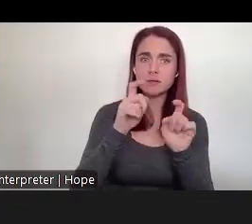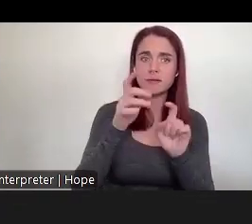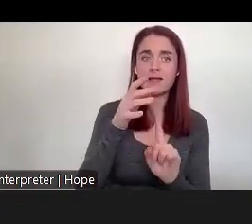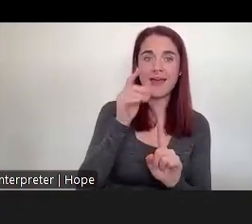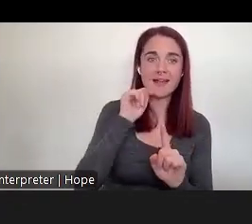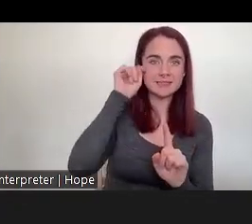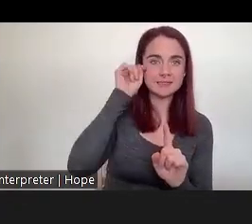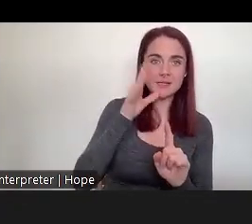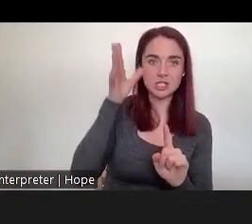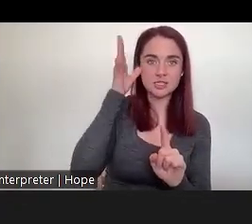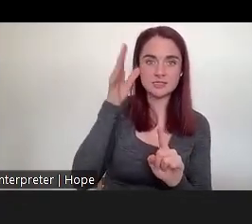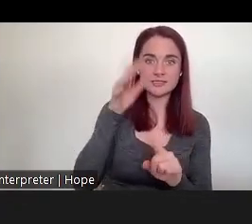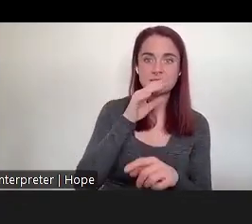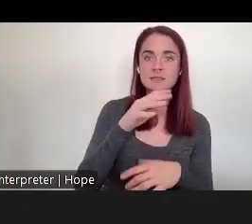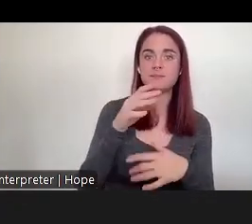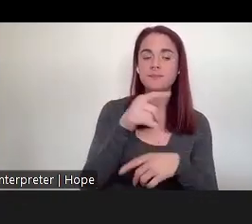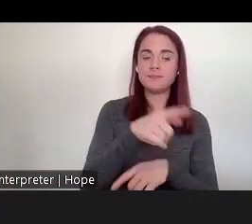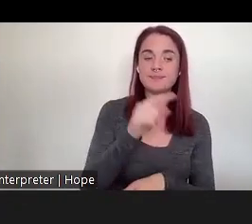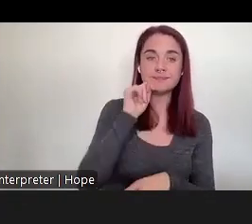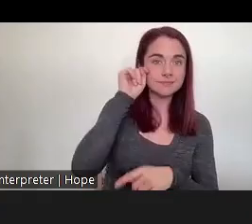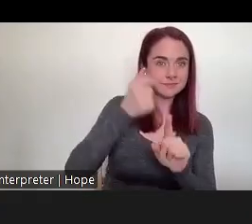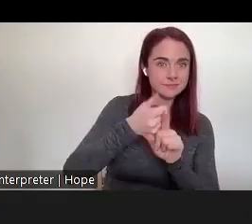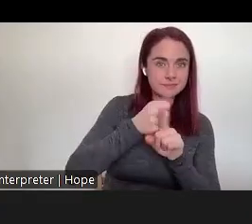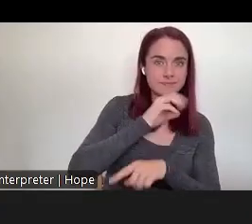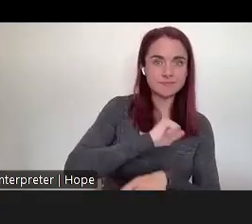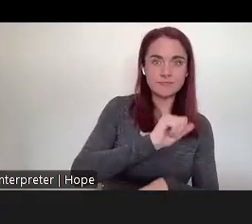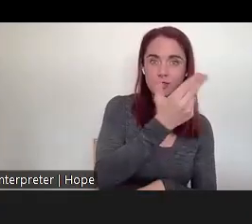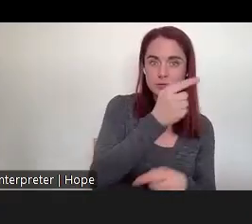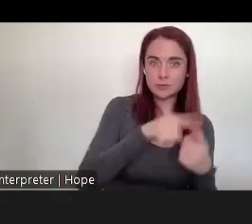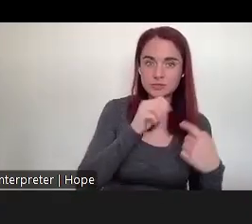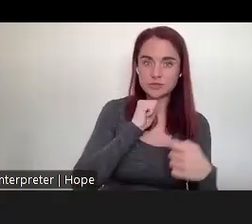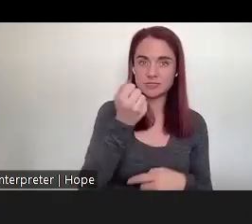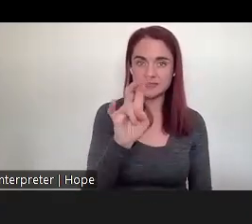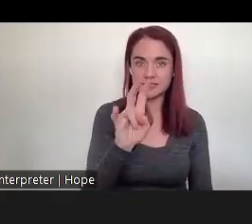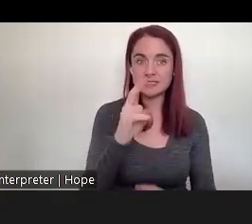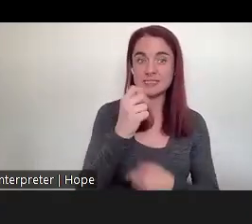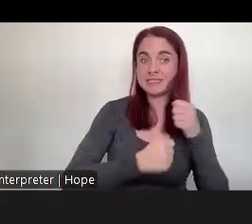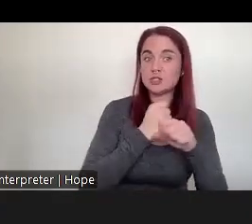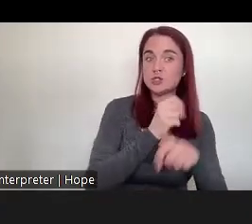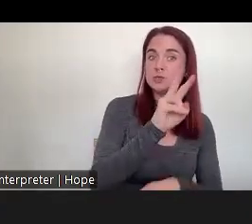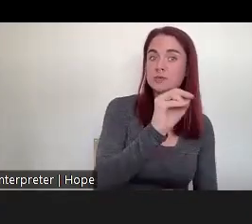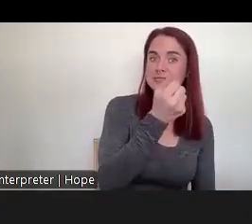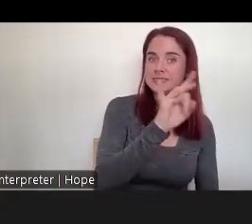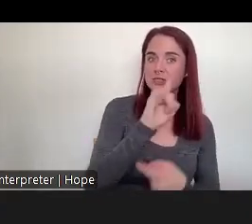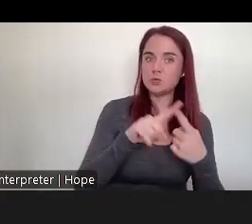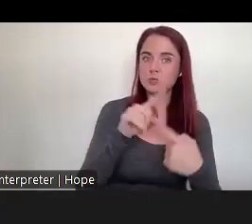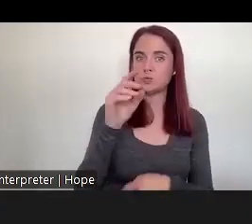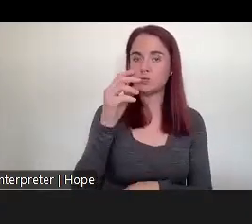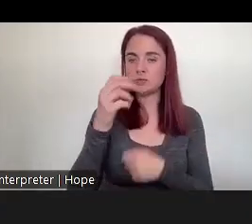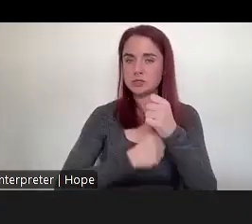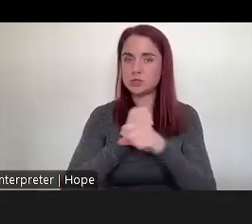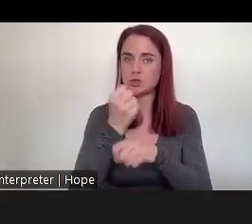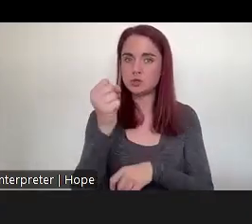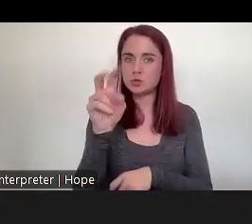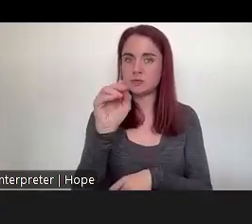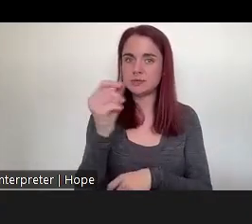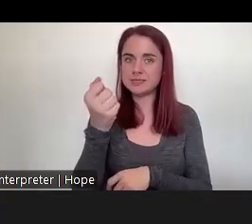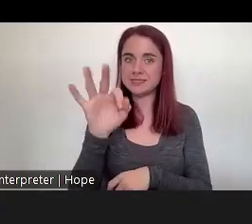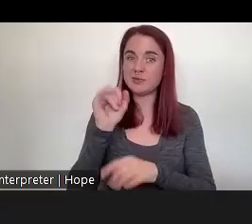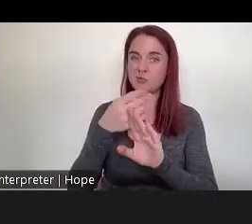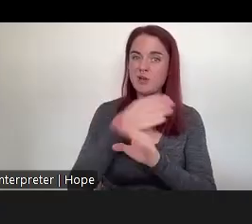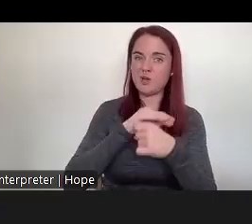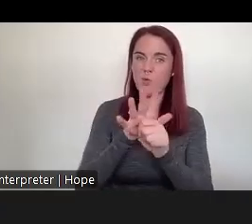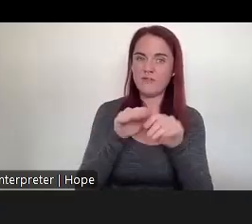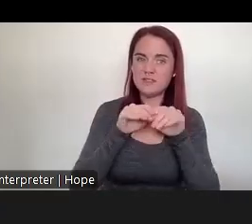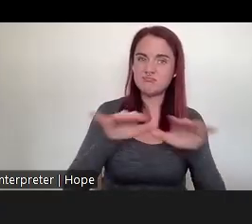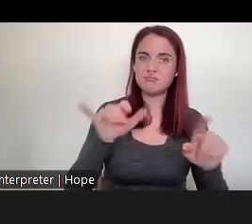between the ages of 13 and 17 from the years 2018 and 2019, so prior to the COVID pandemic. And